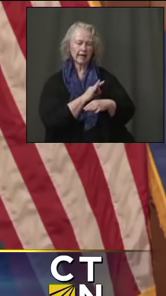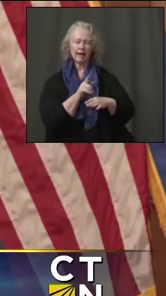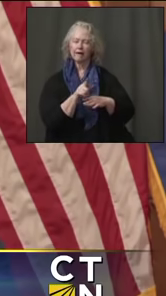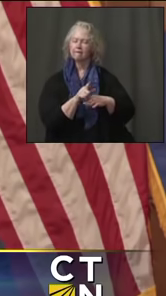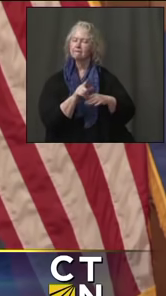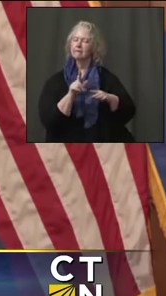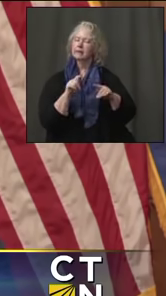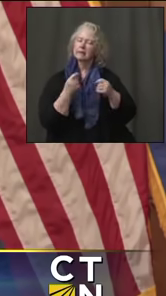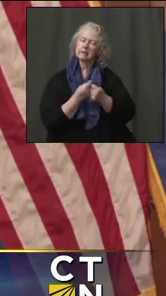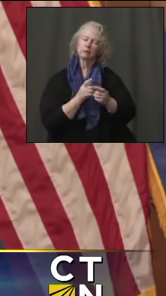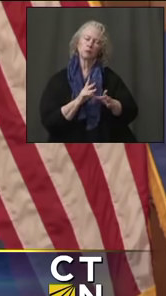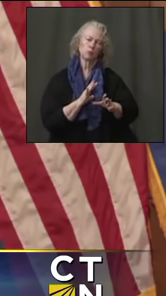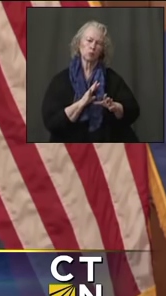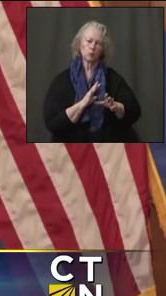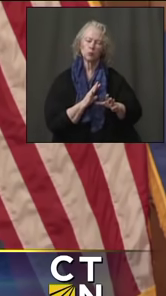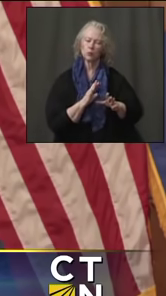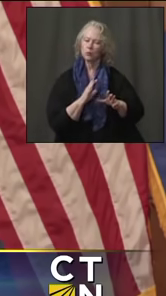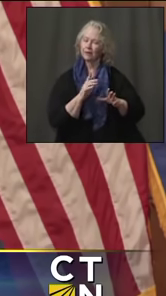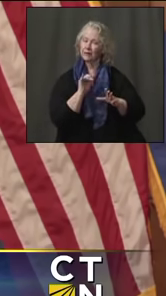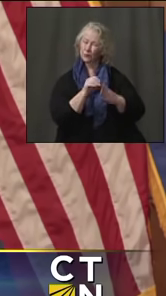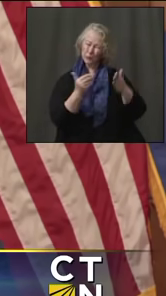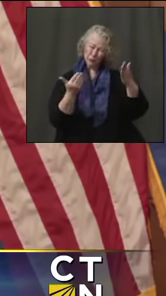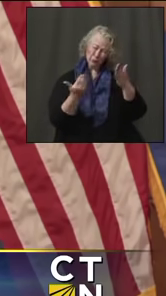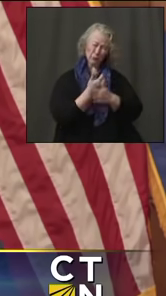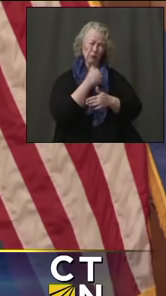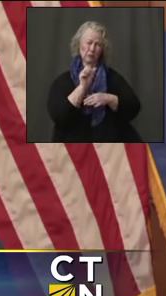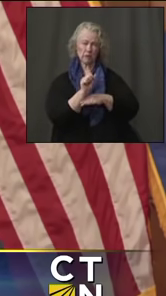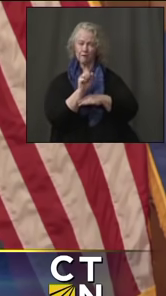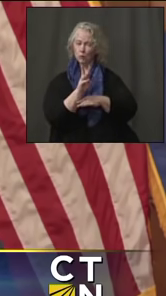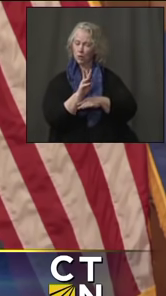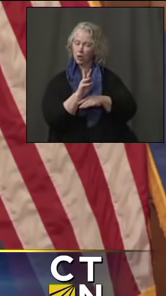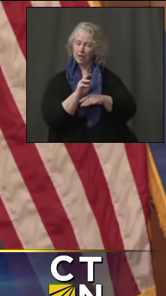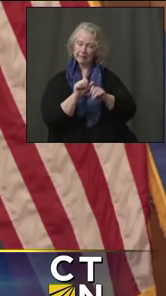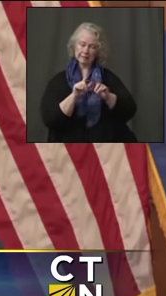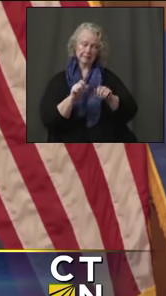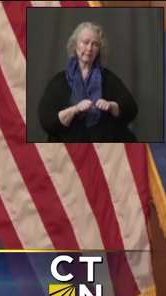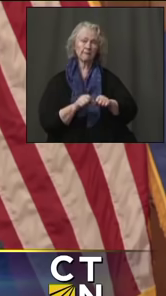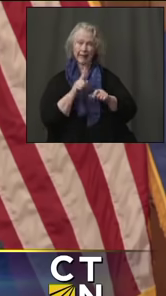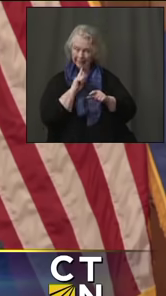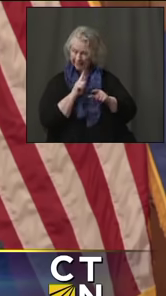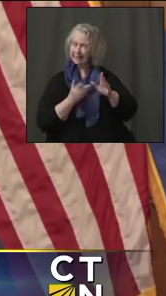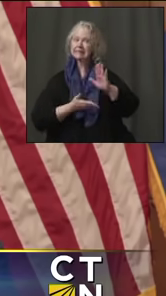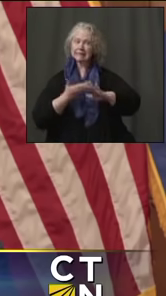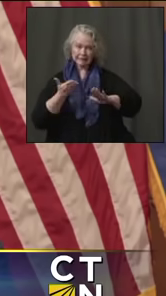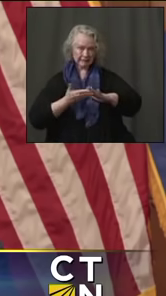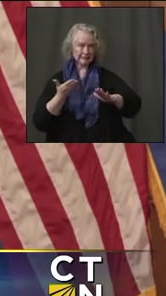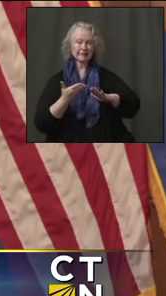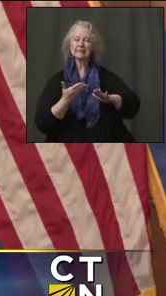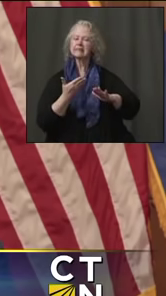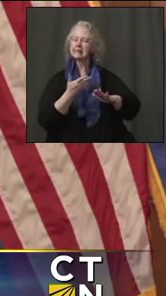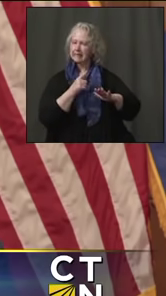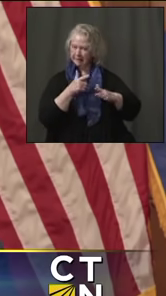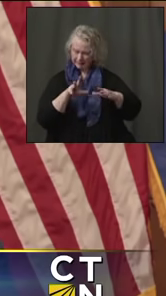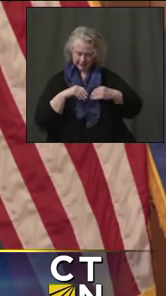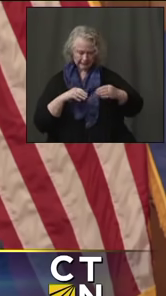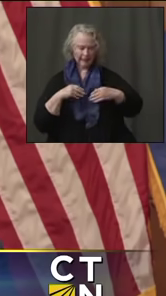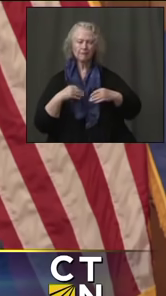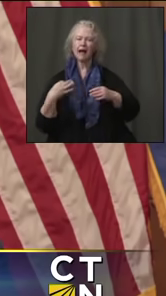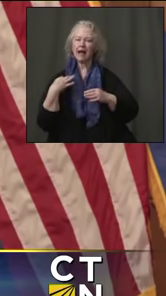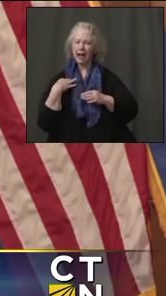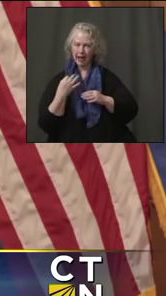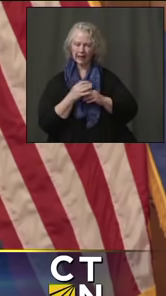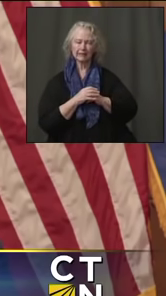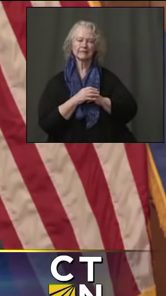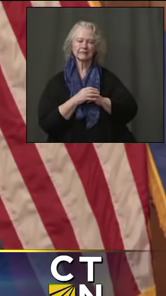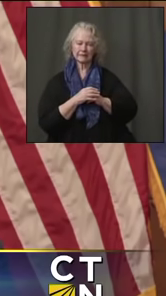there who put together a new software system that is up and running, that has accepted applications, and